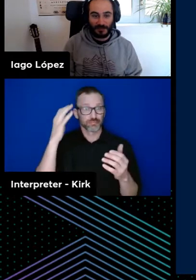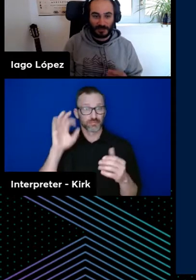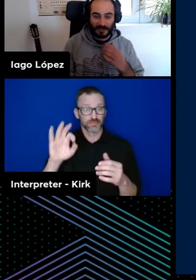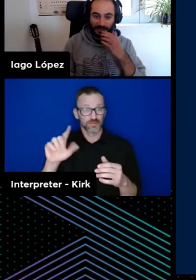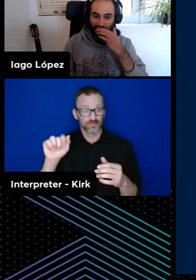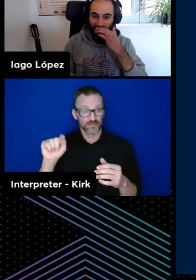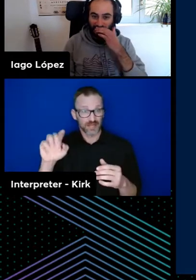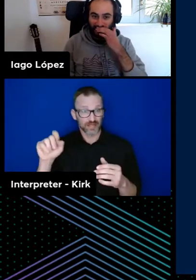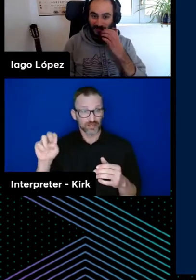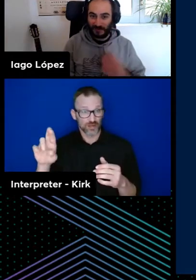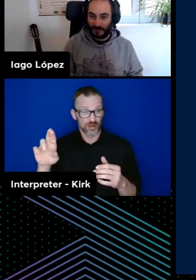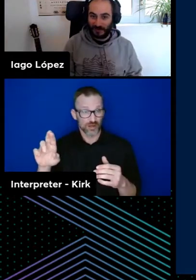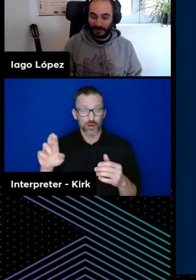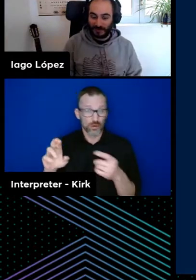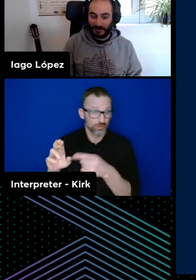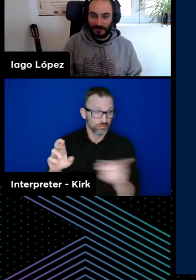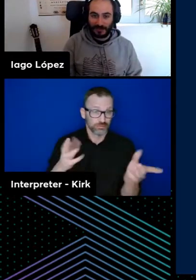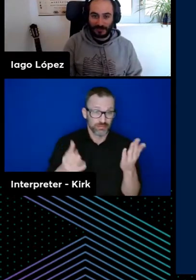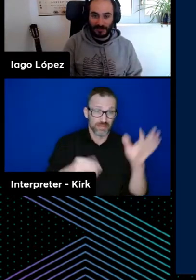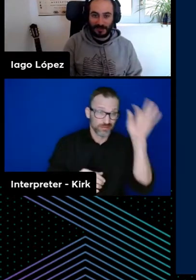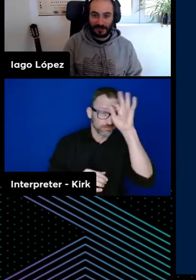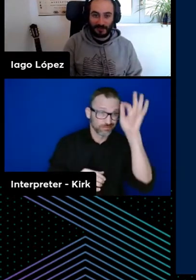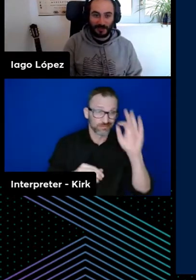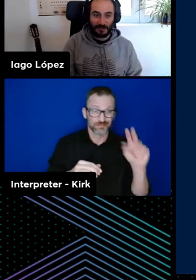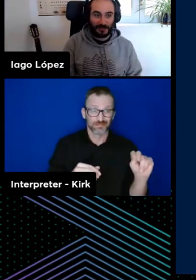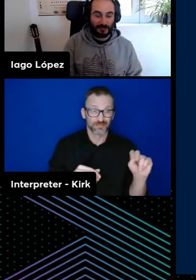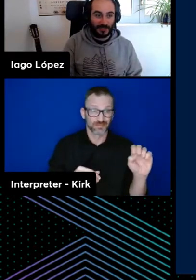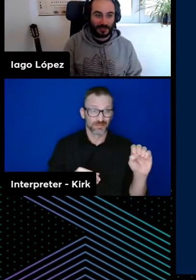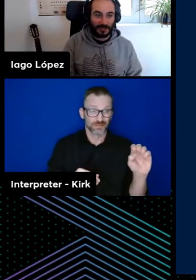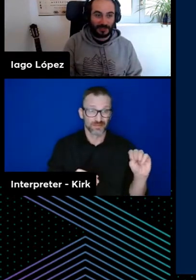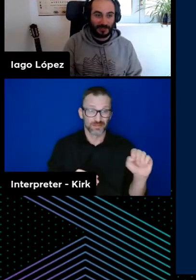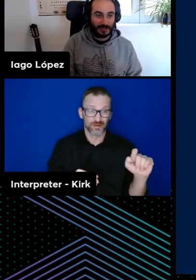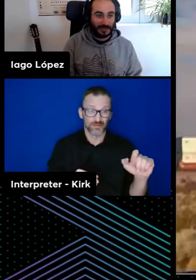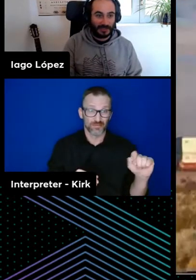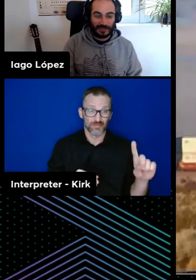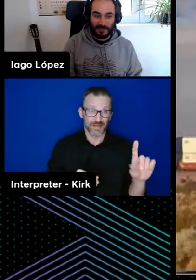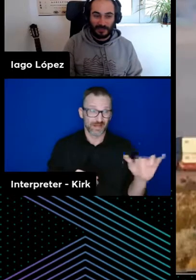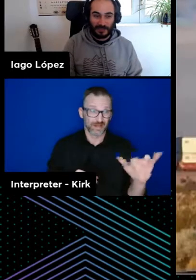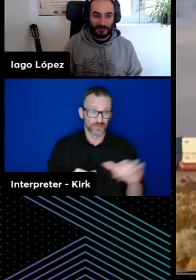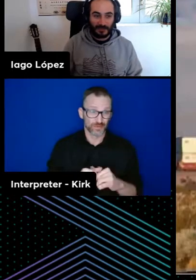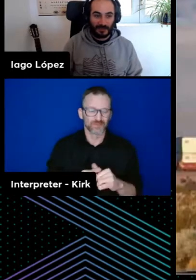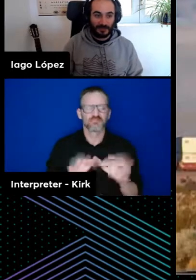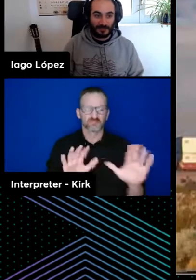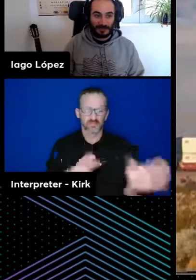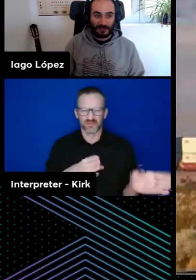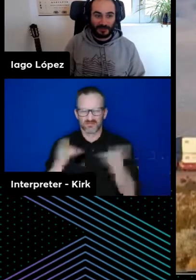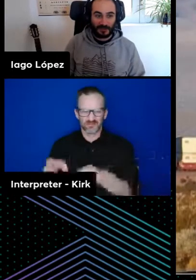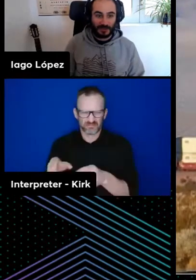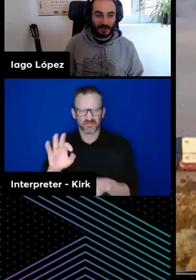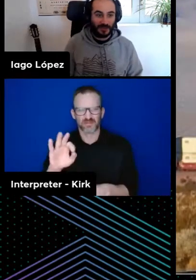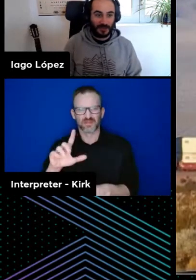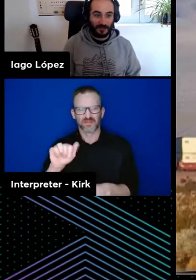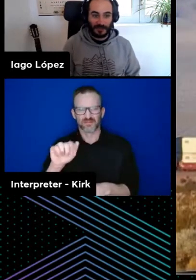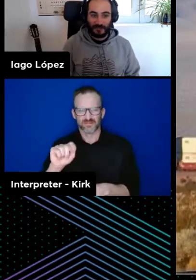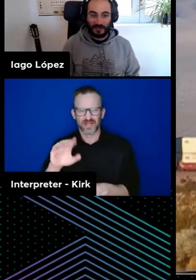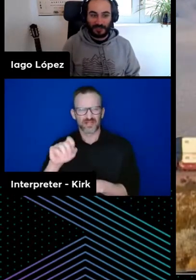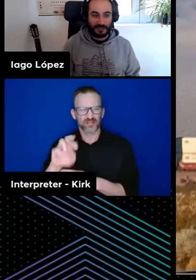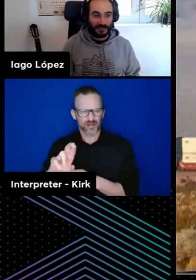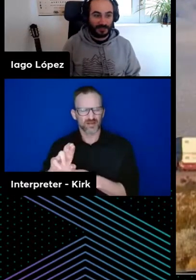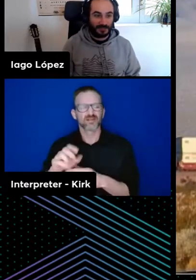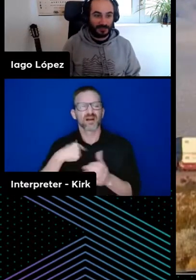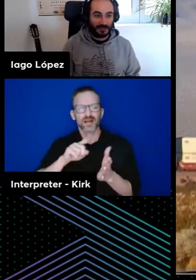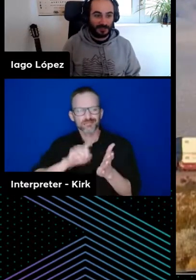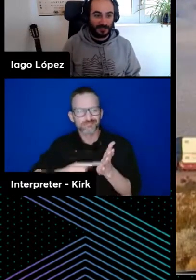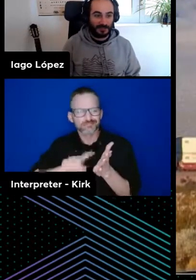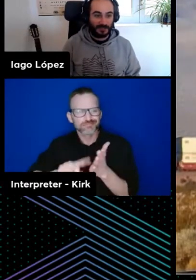either. So yeah, let's start with what Flatcar is. So according to the Oxford Dictionary, a flat